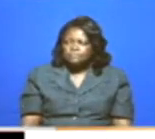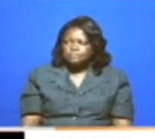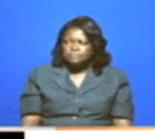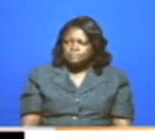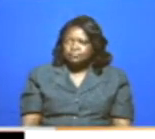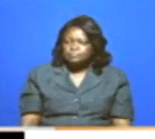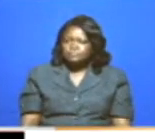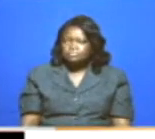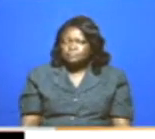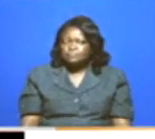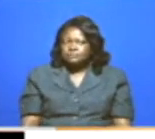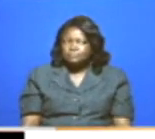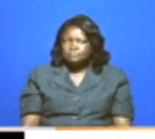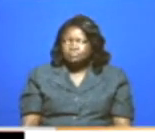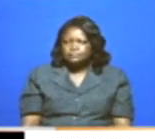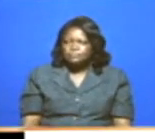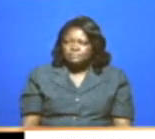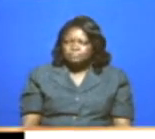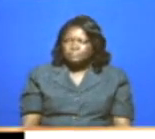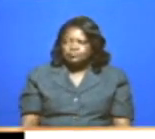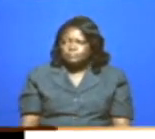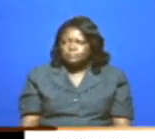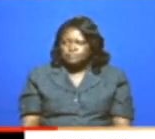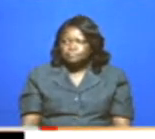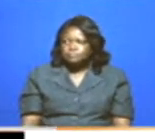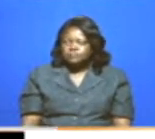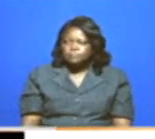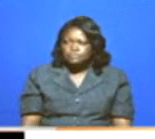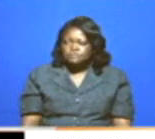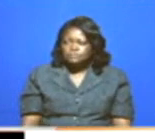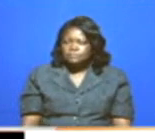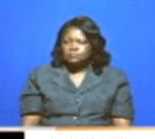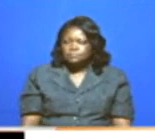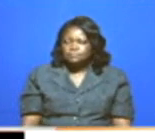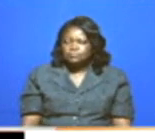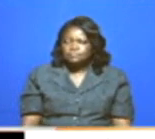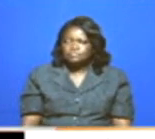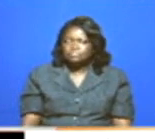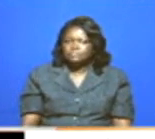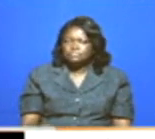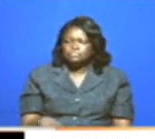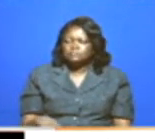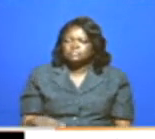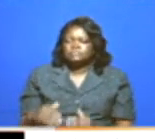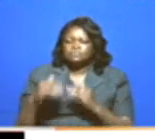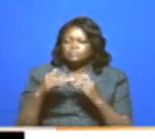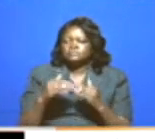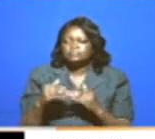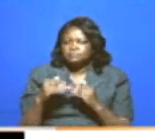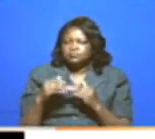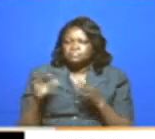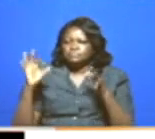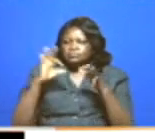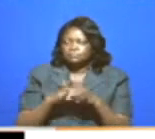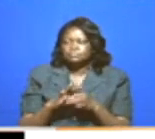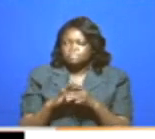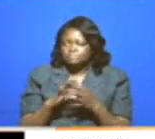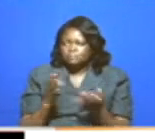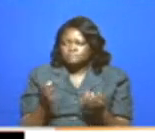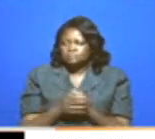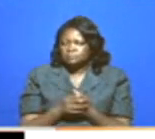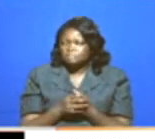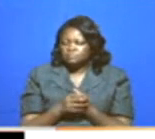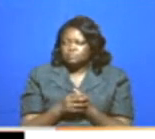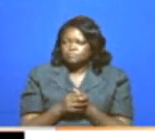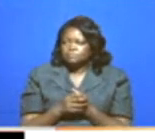Still on matters of politics, a United Democratic Alliance aspirant for Kitutu Chache North constituency parliamentary seat